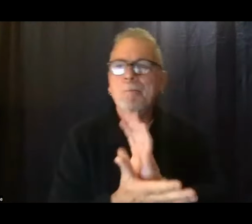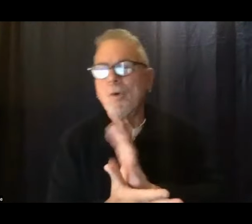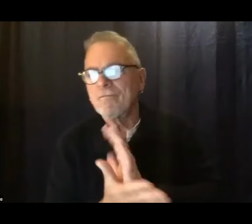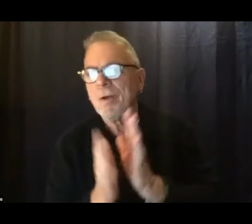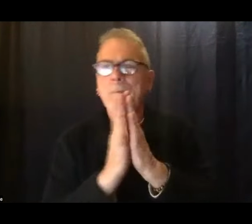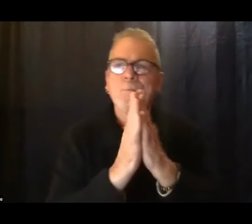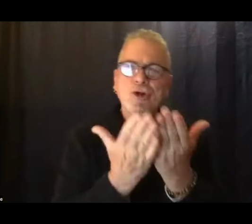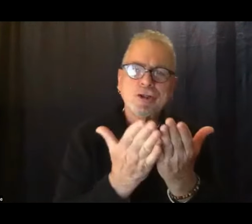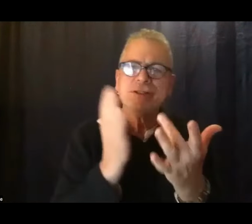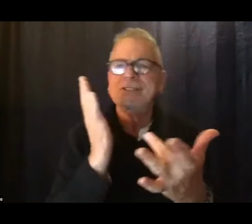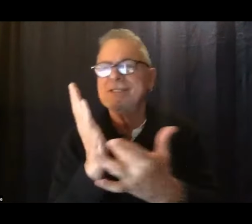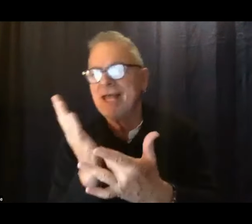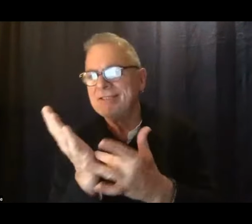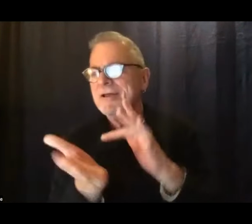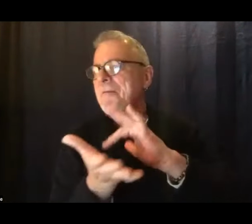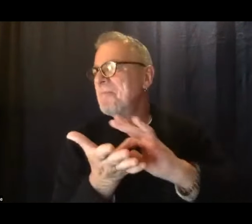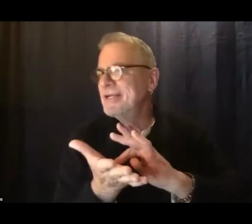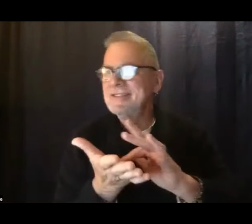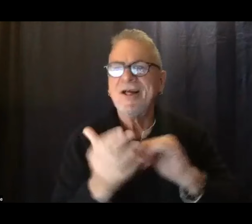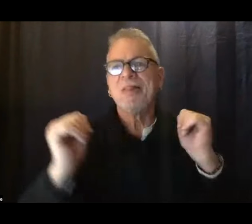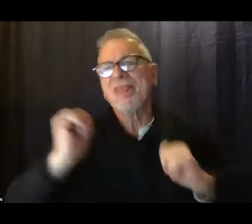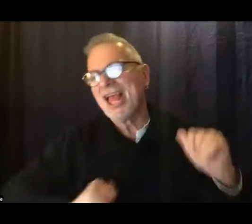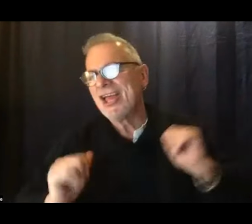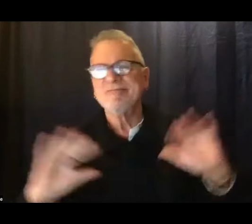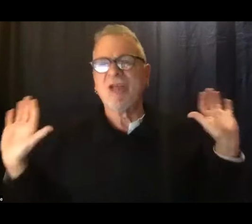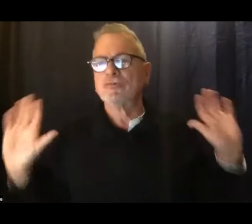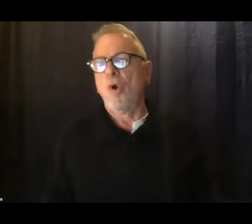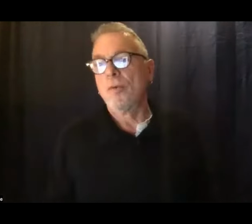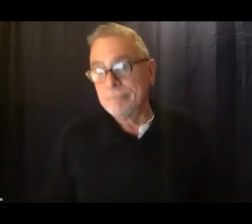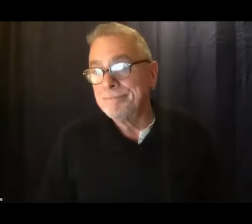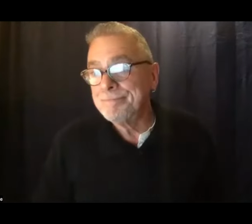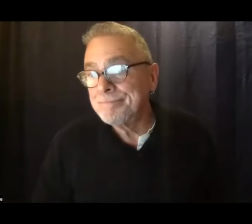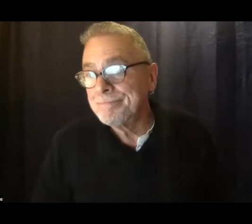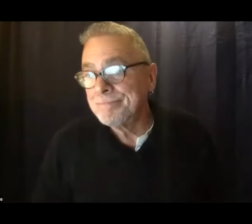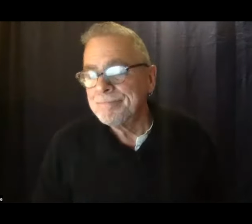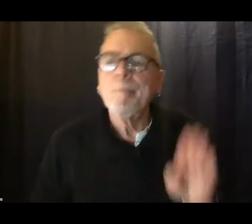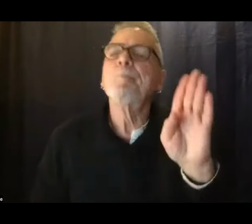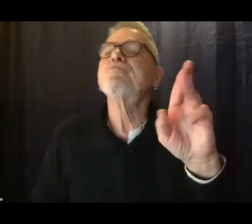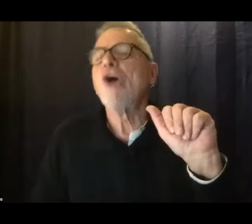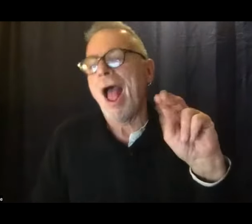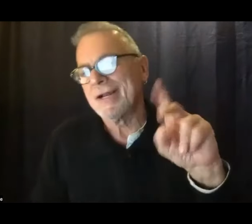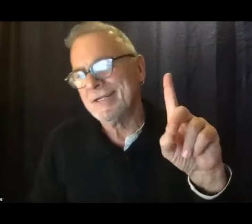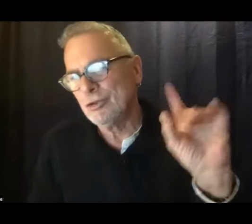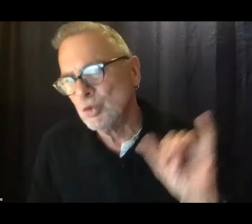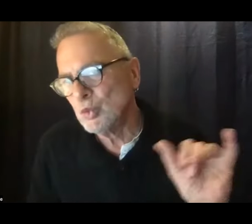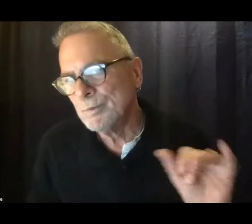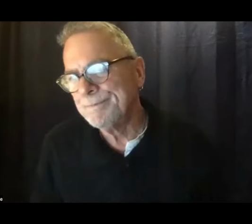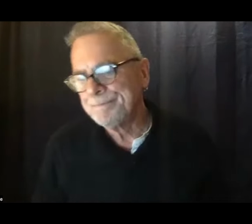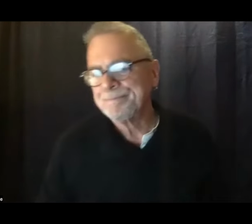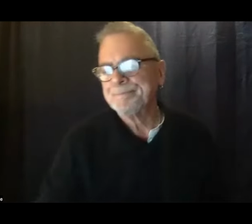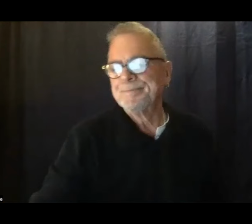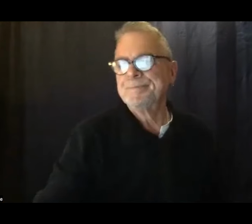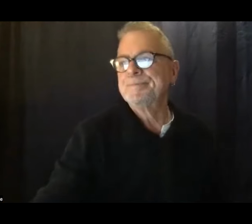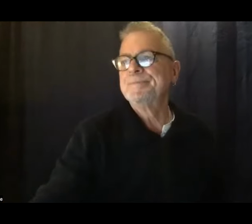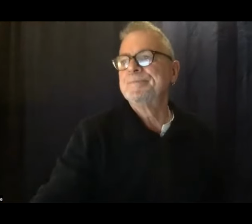should, you can, but really for movies, for books, for medicine, things of that nature, that's what you're using it for.